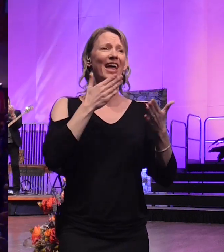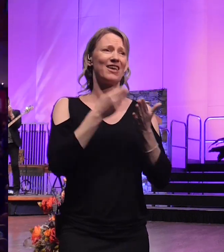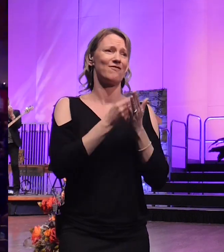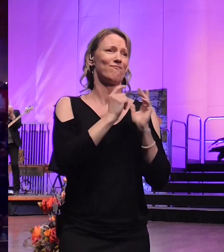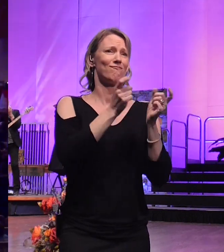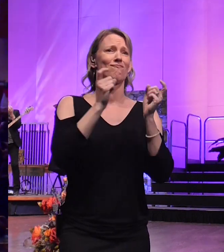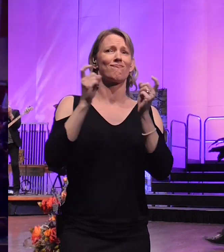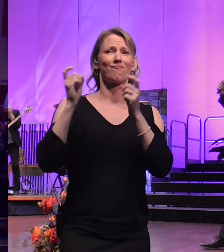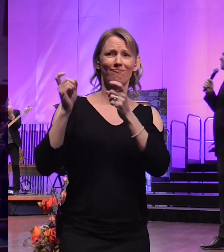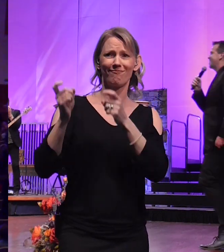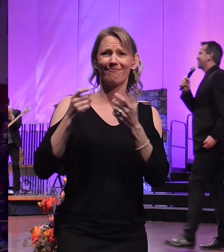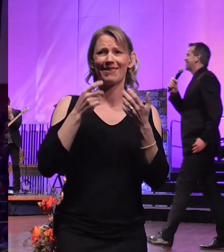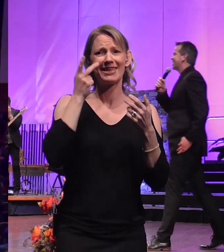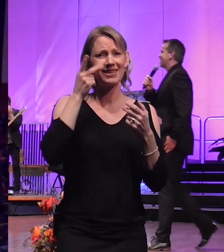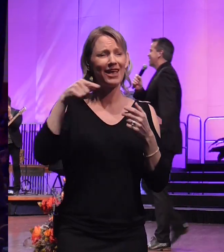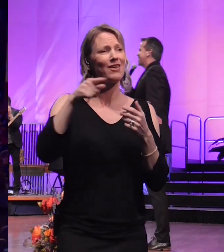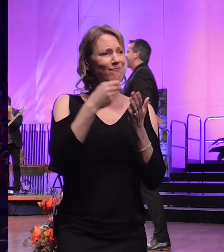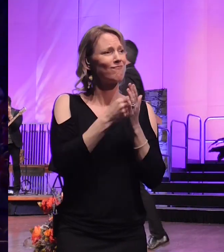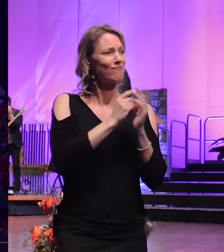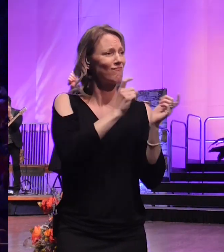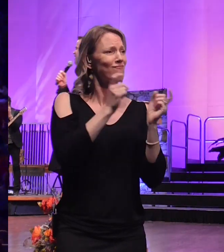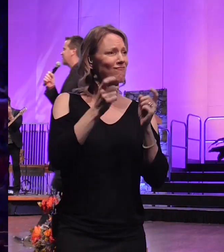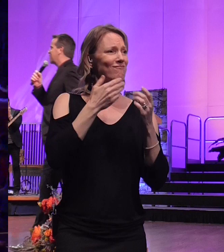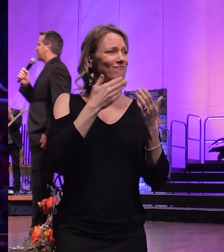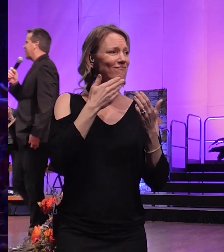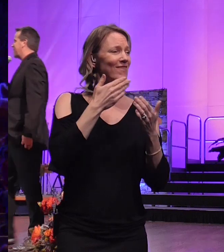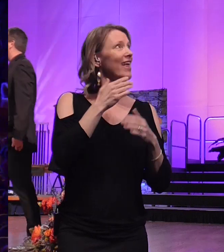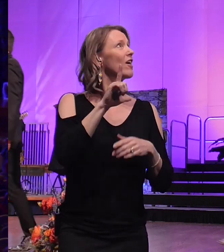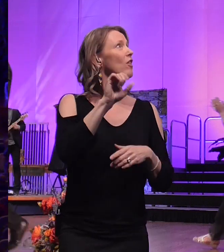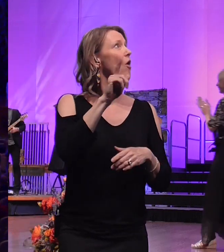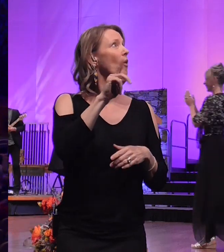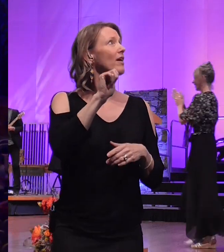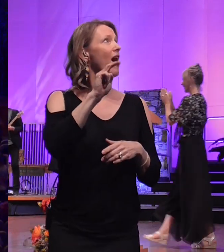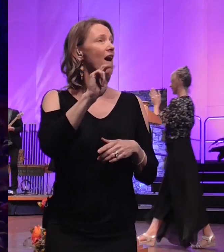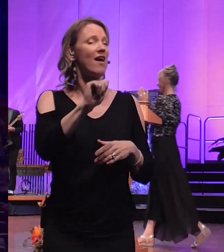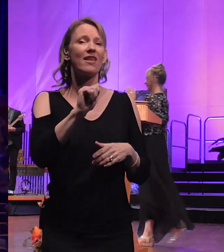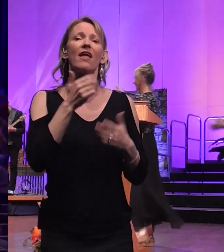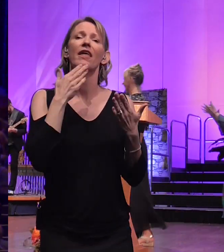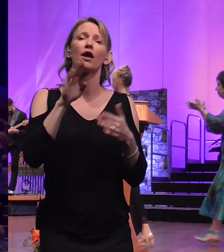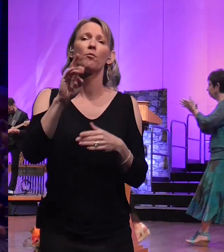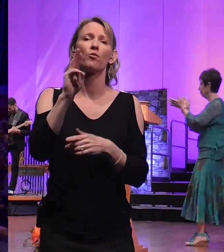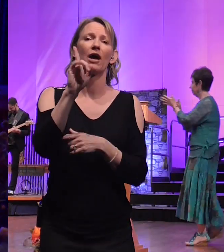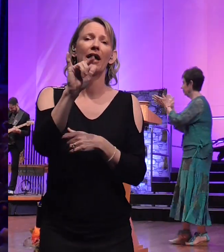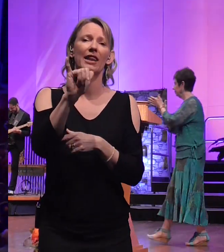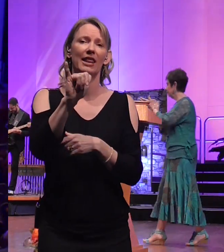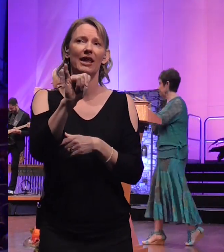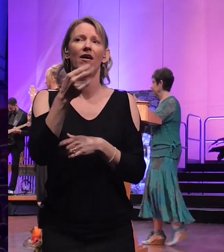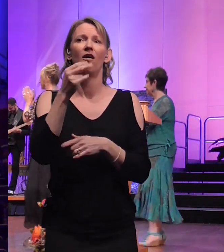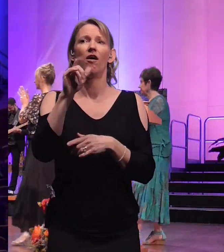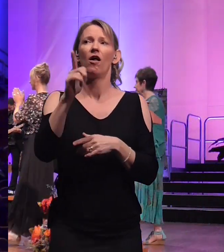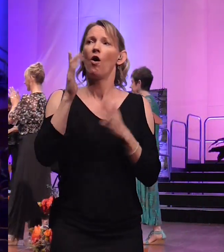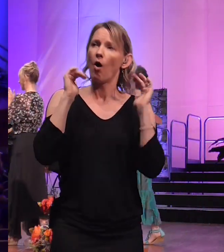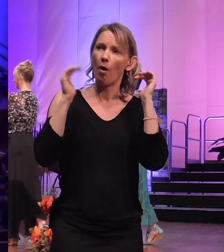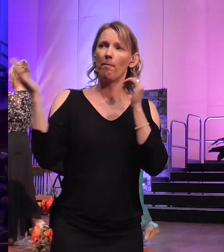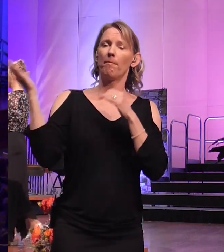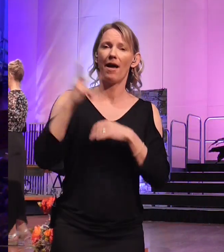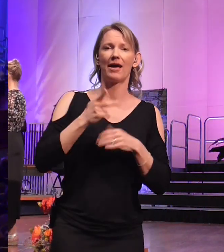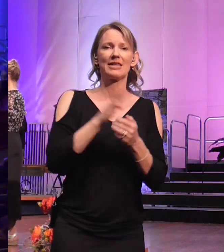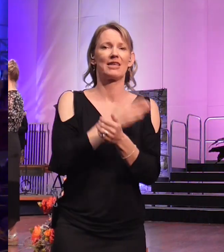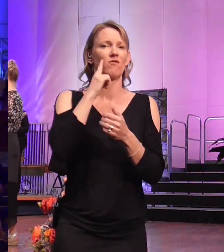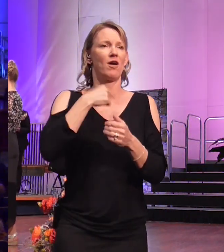Thank you for giving. I see all y'all that donated. Thank you, Lokana. Thank you, Bradley Hall. Come back and sing for us